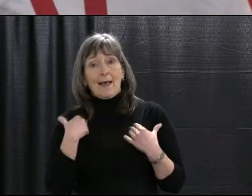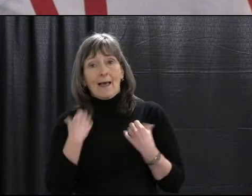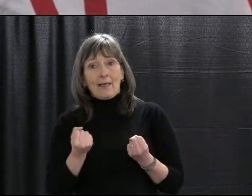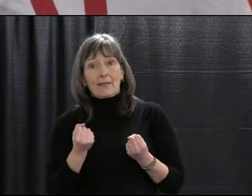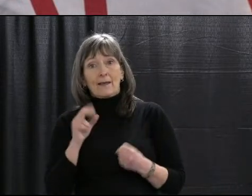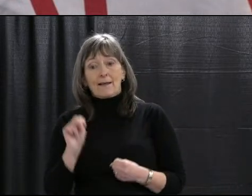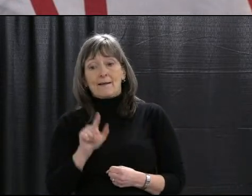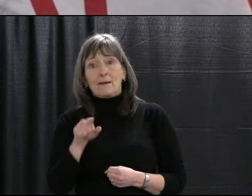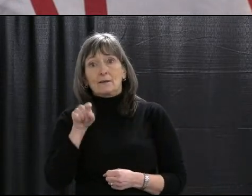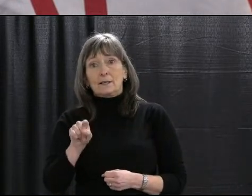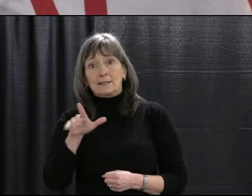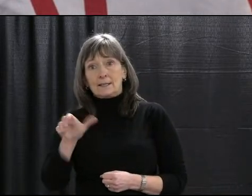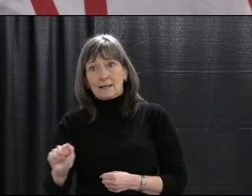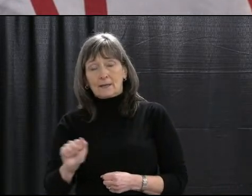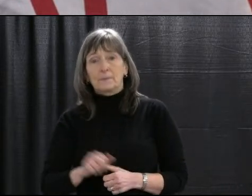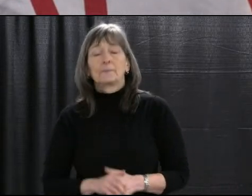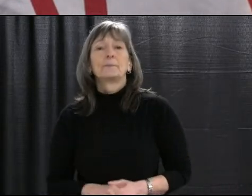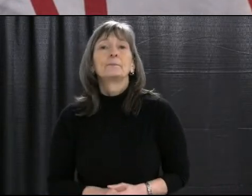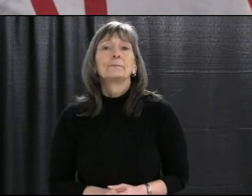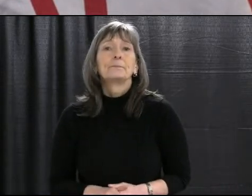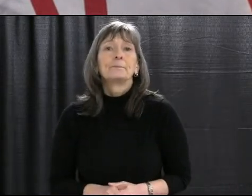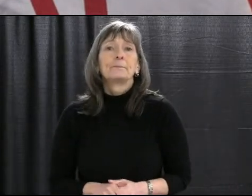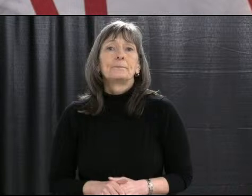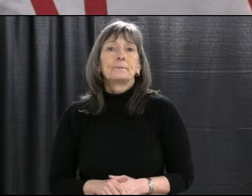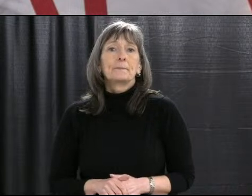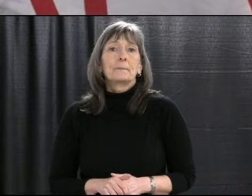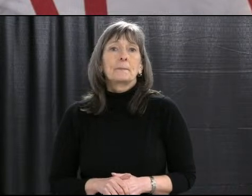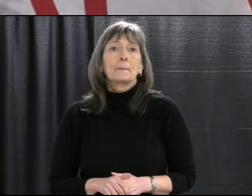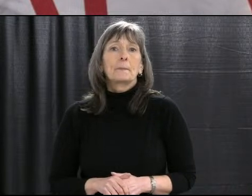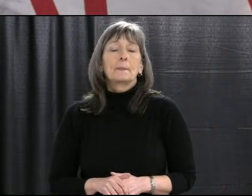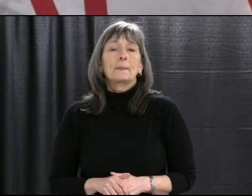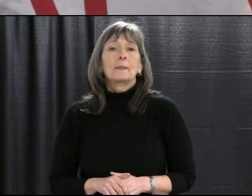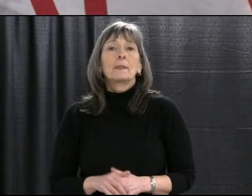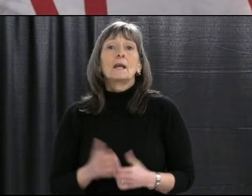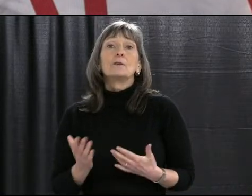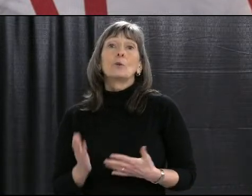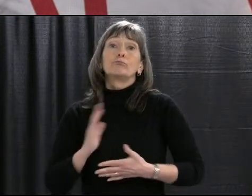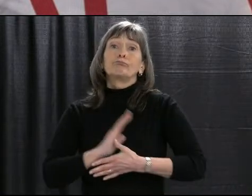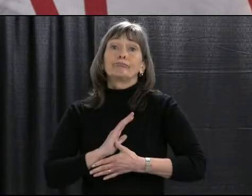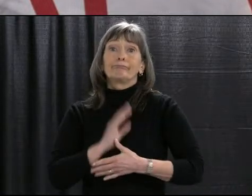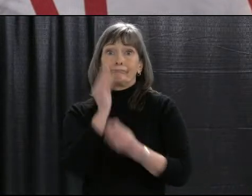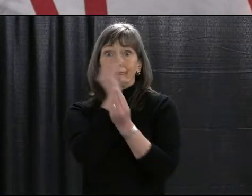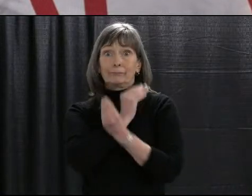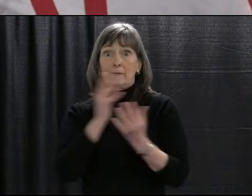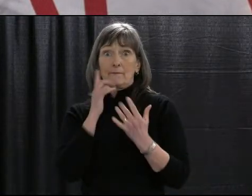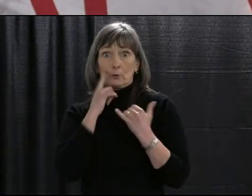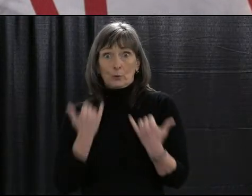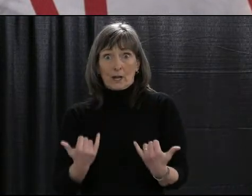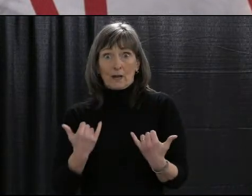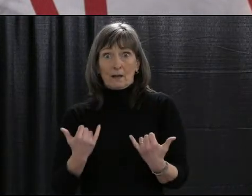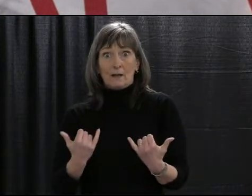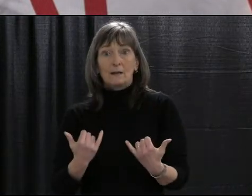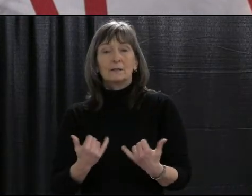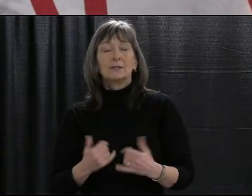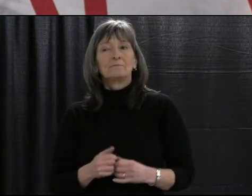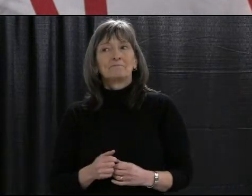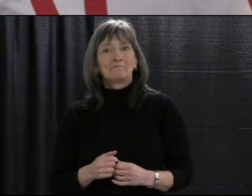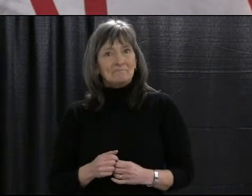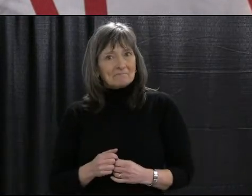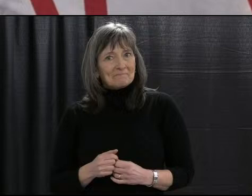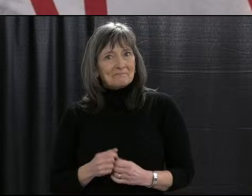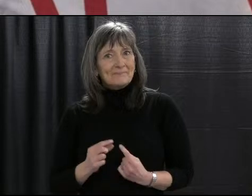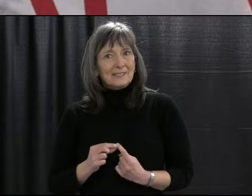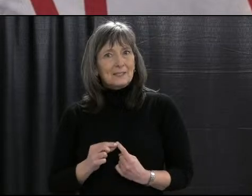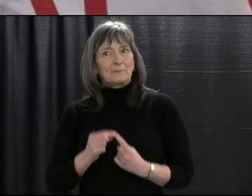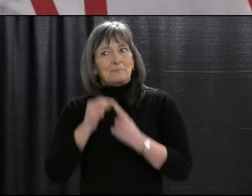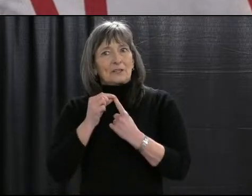workinhealthnl.ca. So turning towards our main update today, I'd like to say that this is a very special